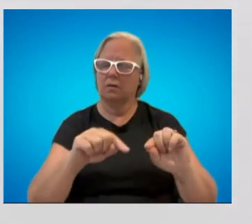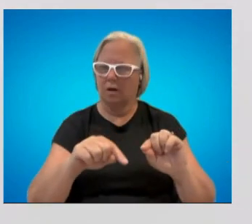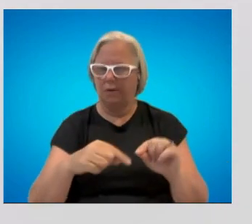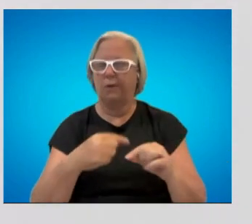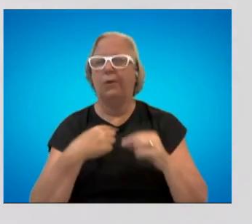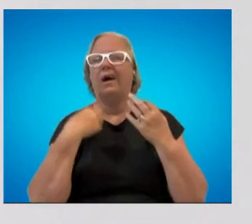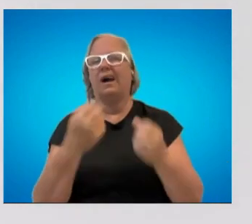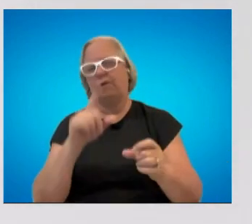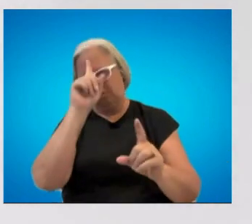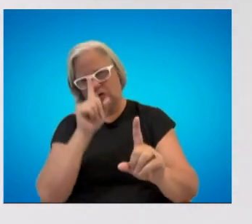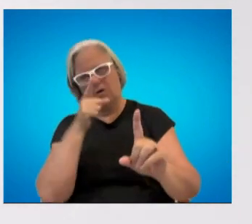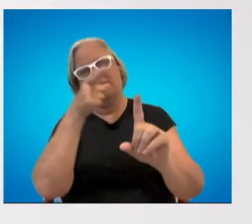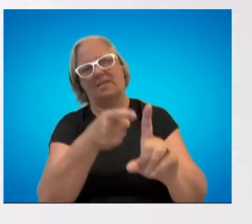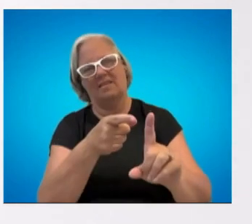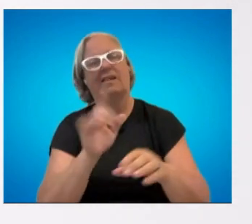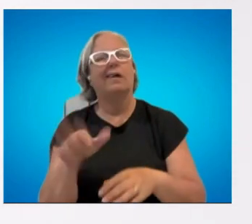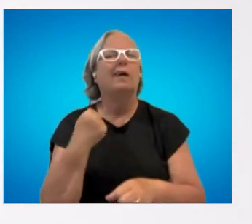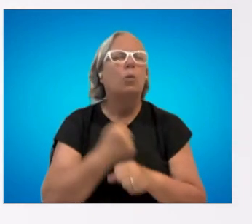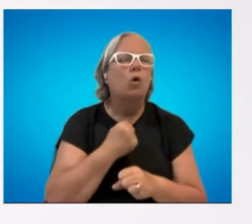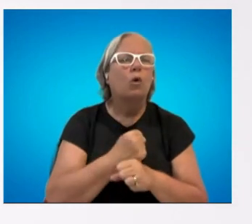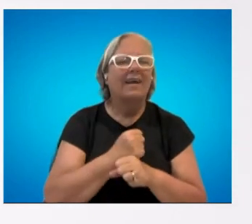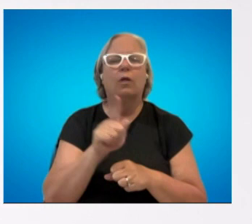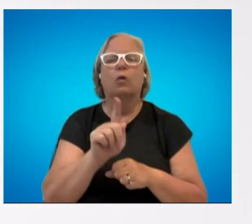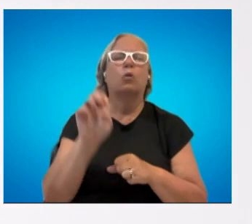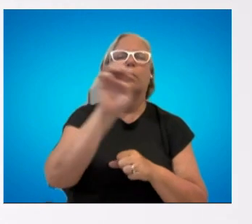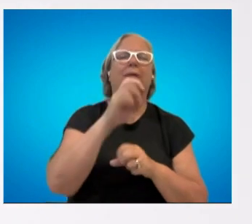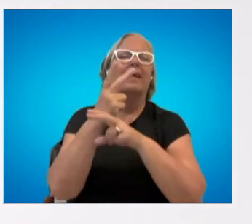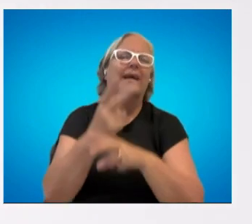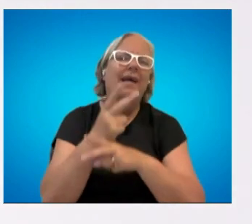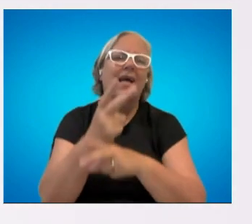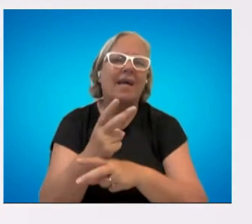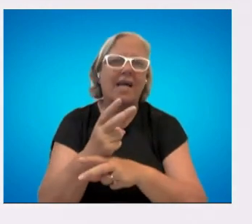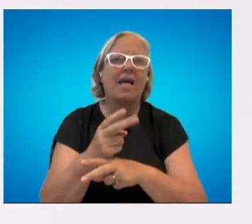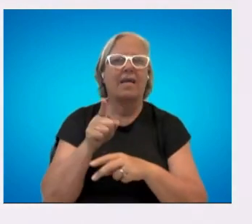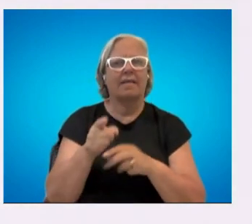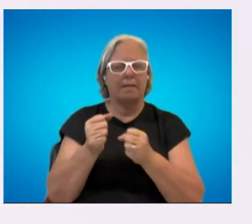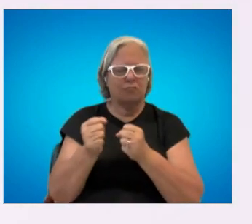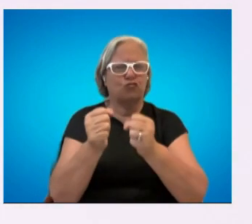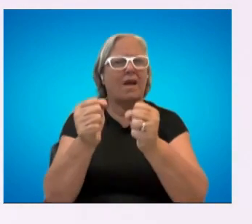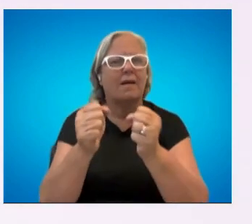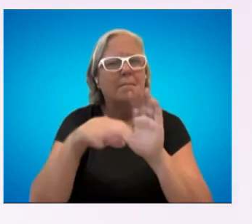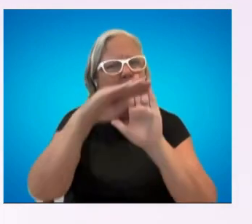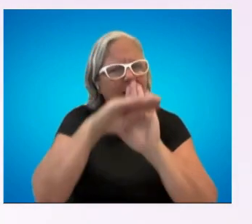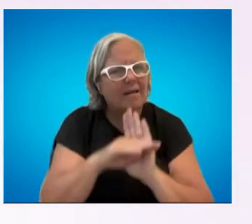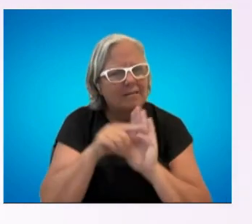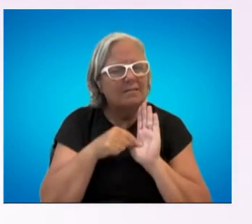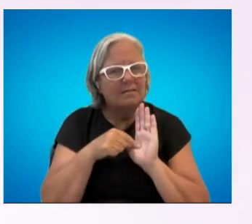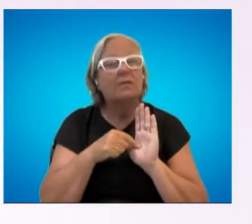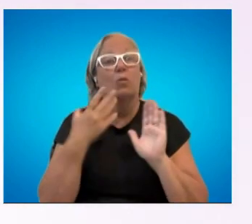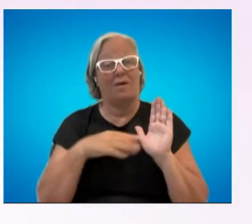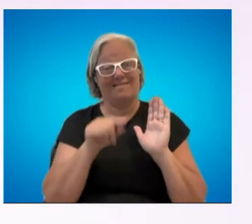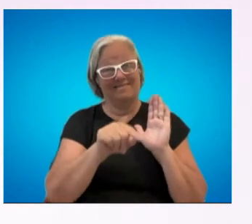of the European Care Strategy. So let's make sure that all these objectives are integrated into relevant